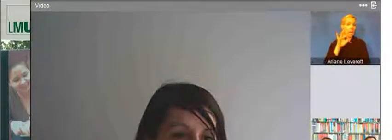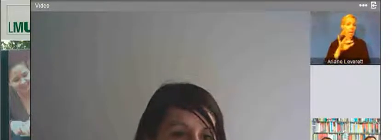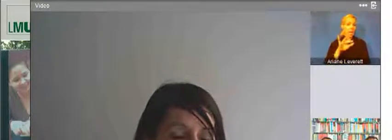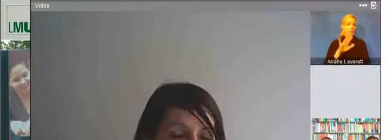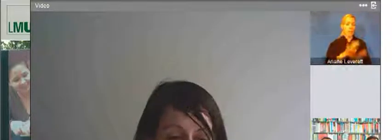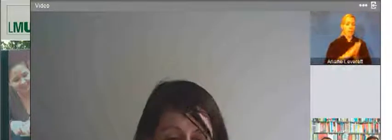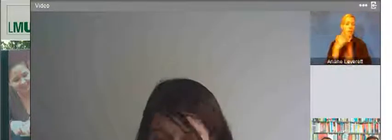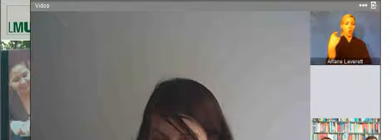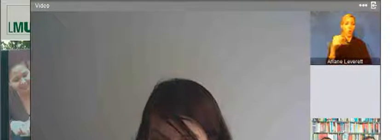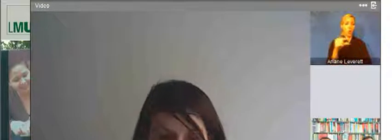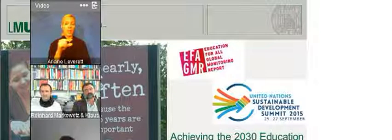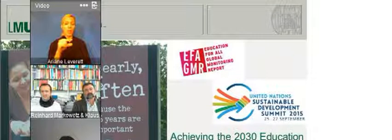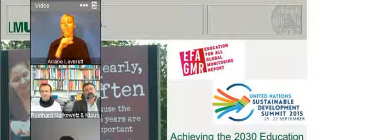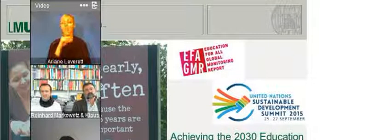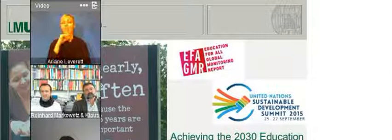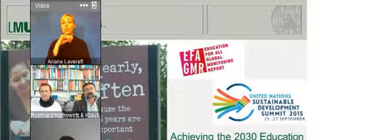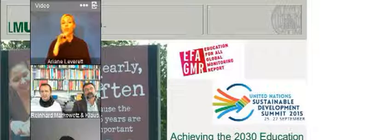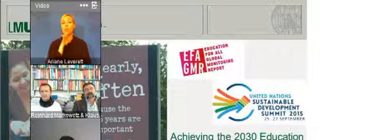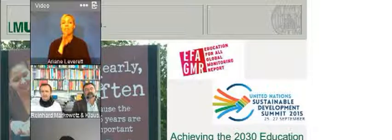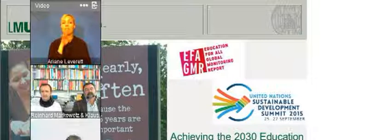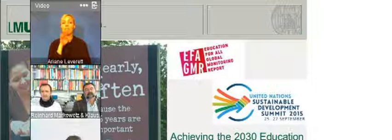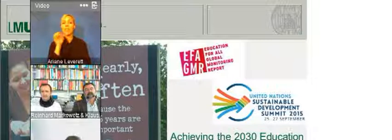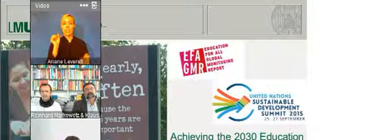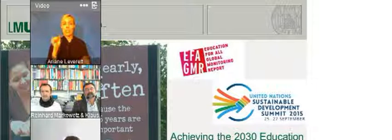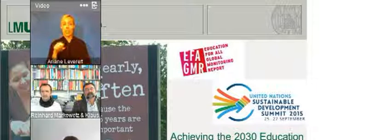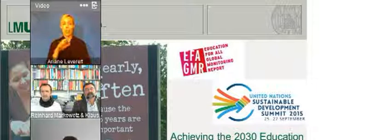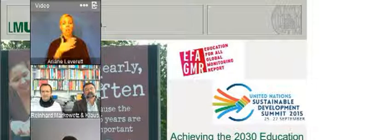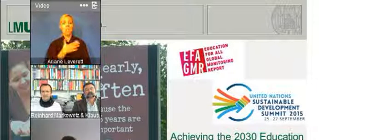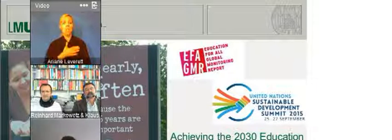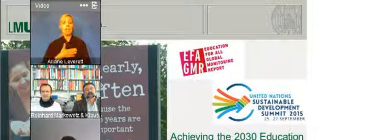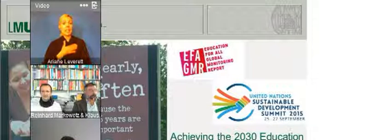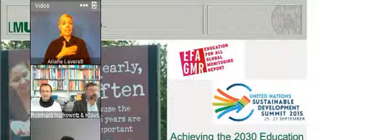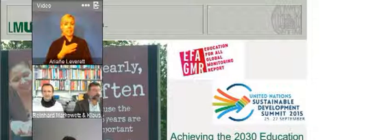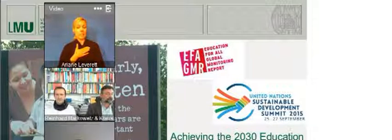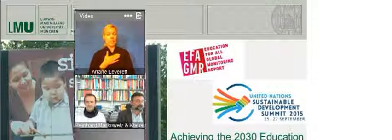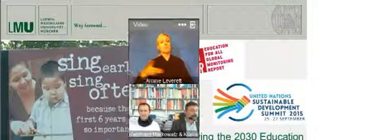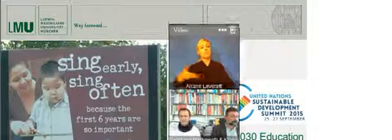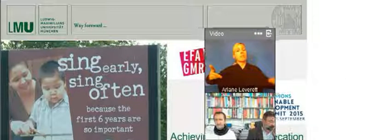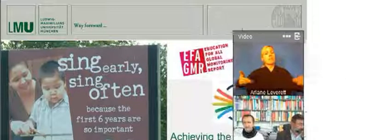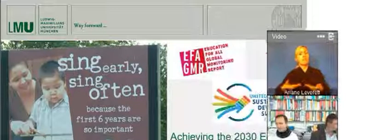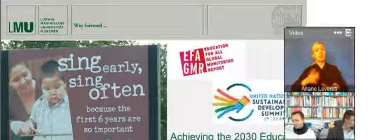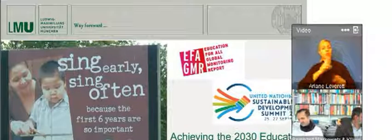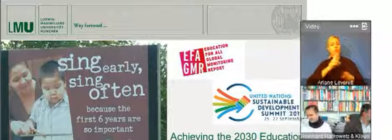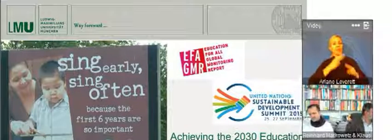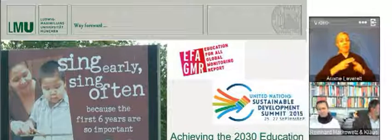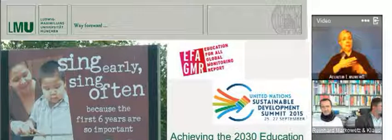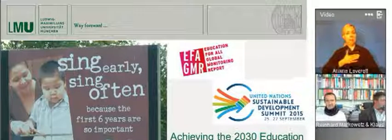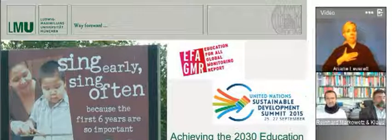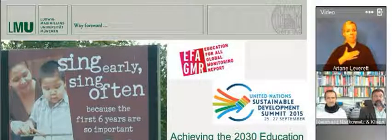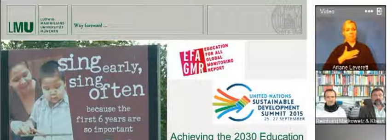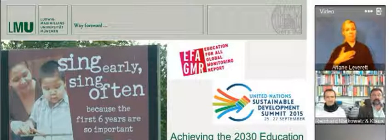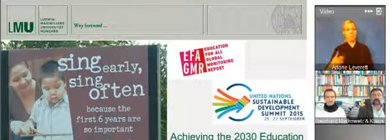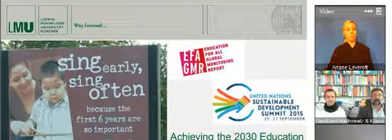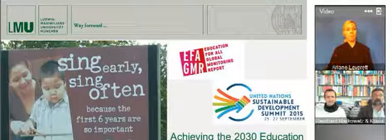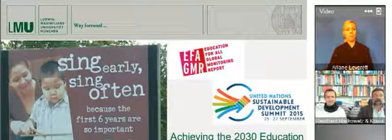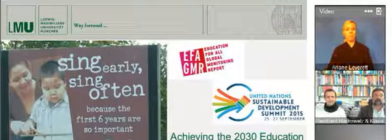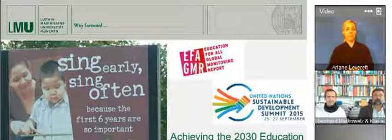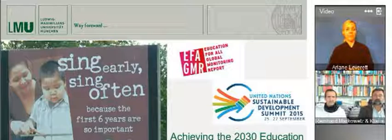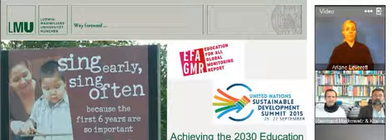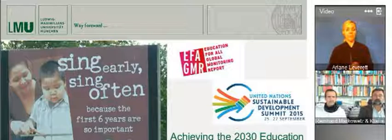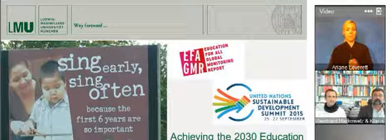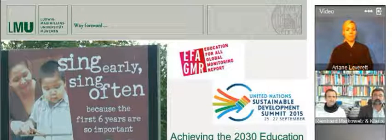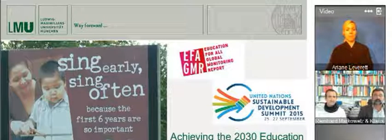of early childhood education and the topics which mentioned before on other programs.